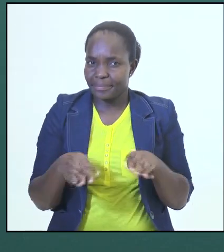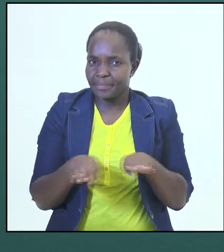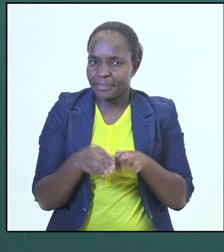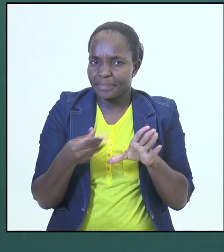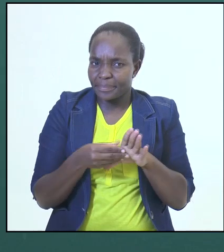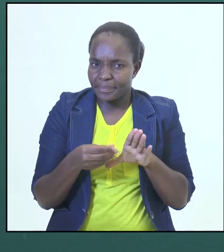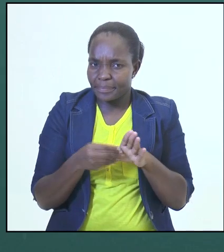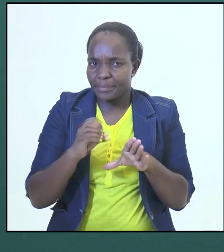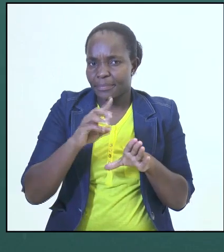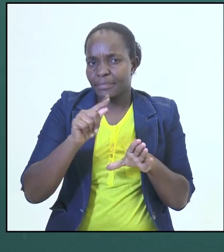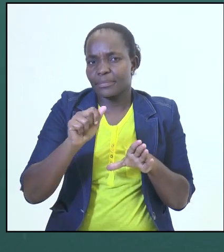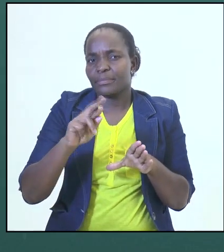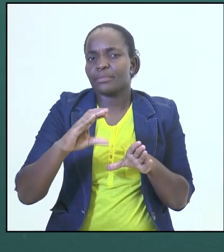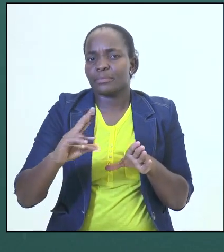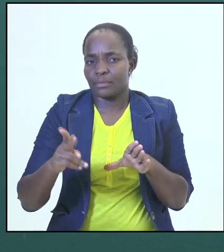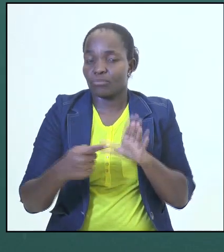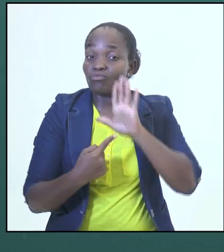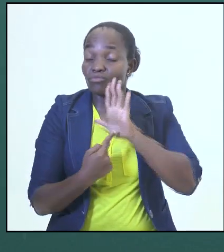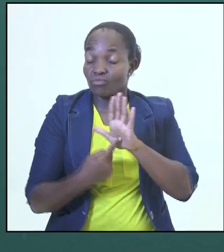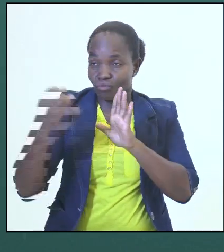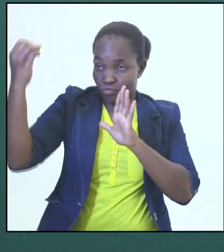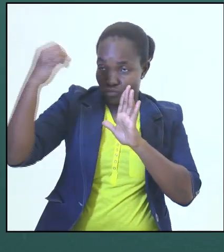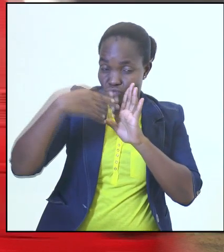formation and thus for photosynthesis.